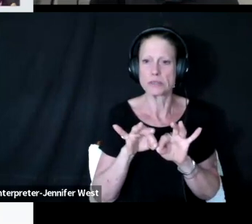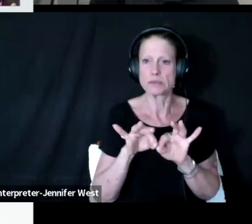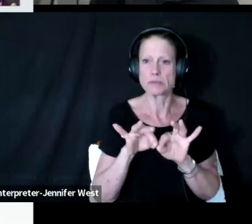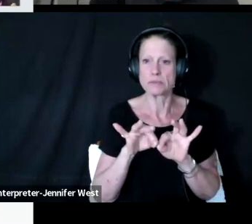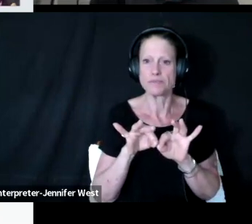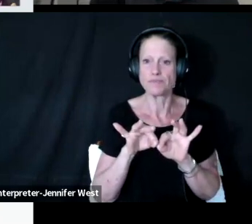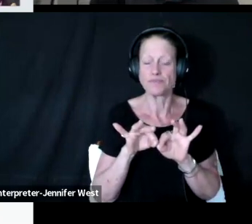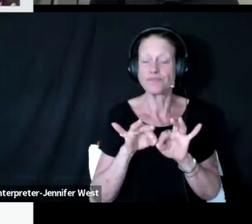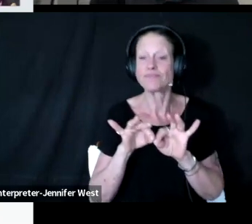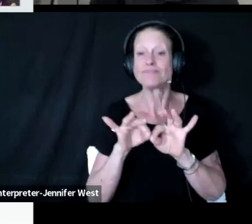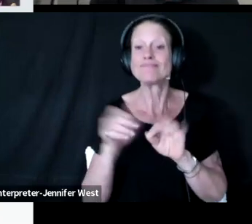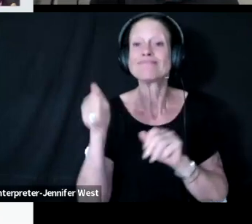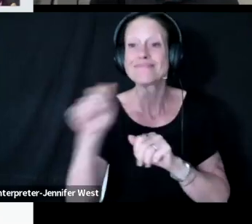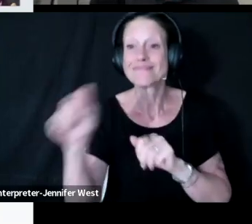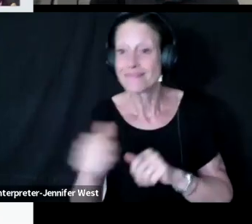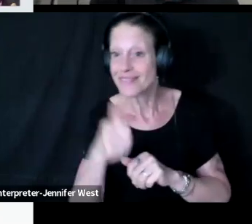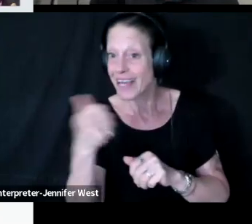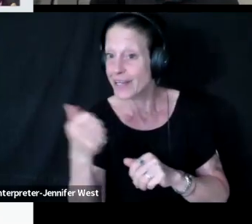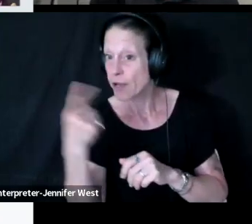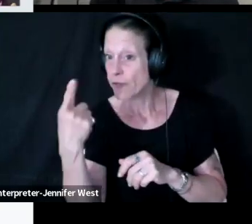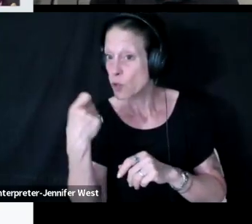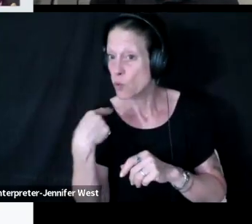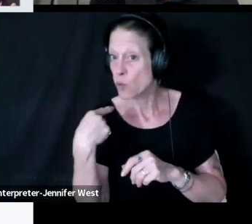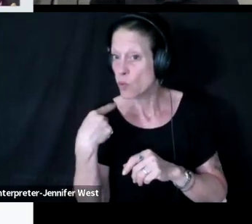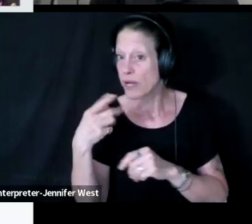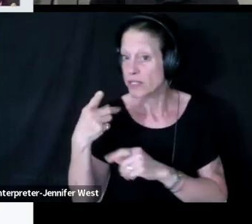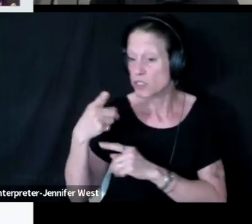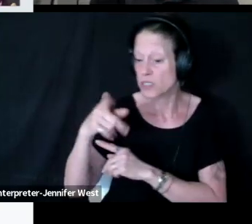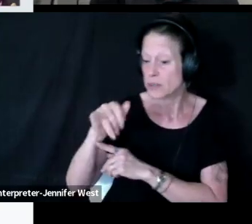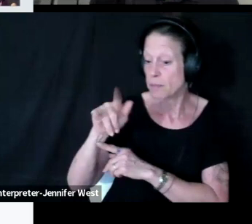Any other questions pop up, Pat?